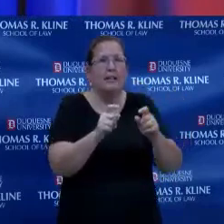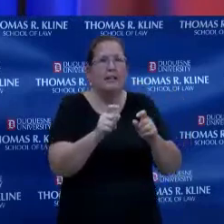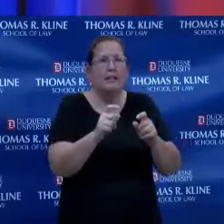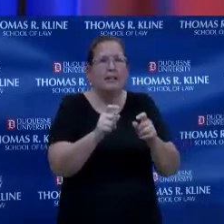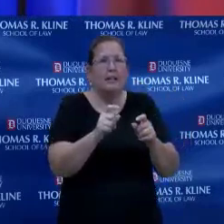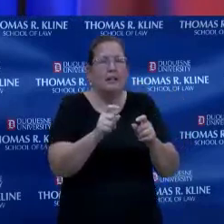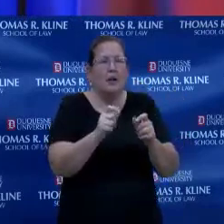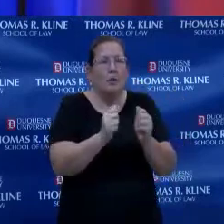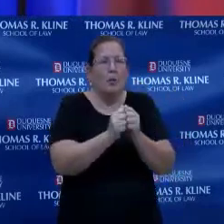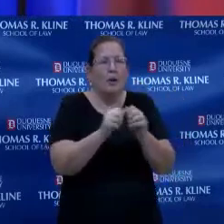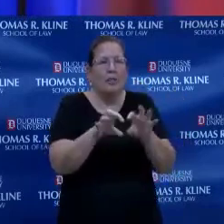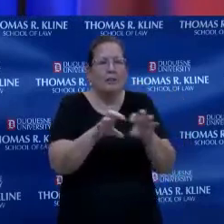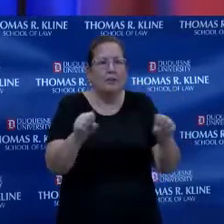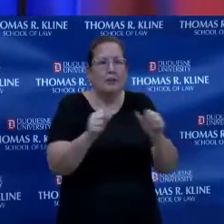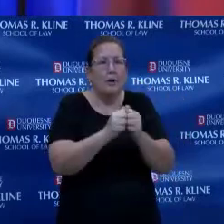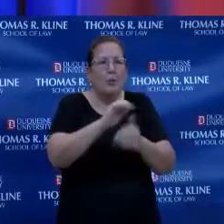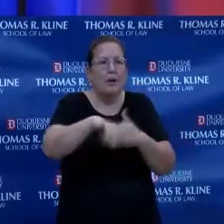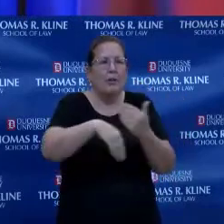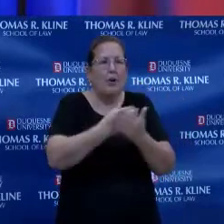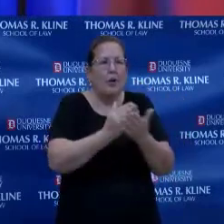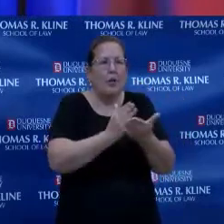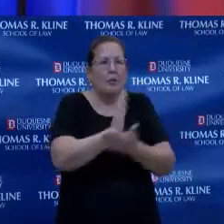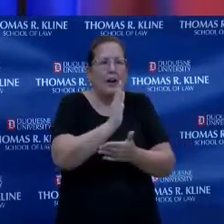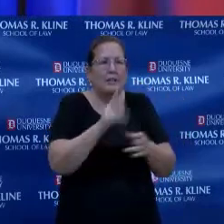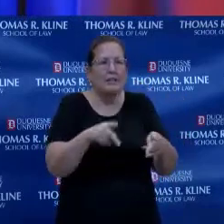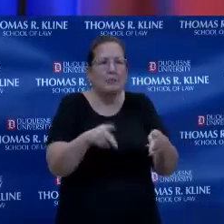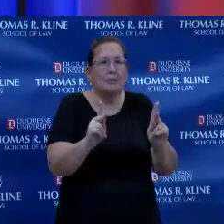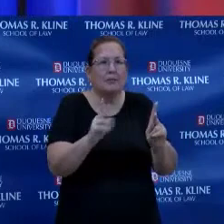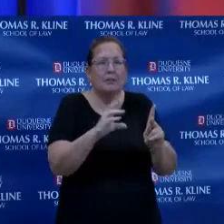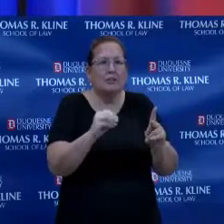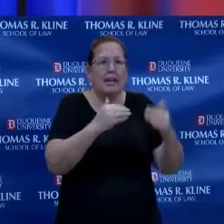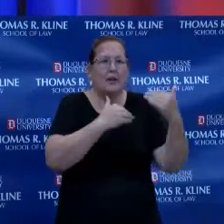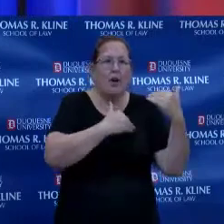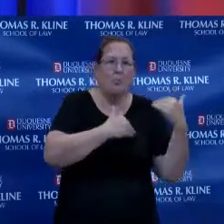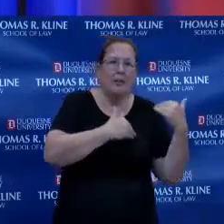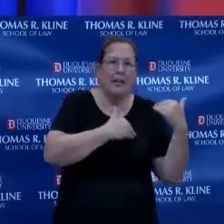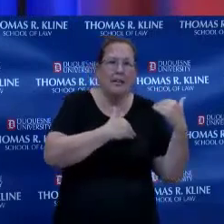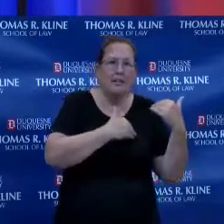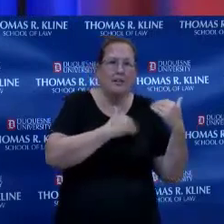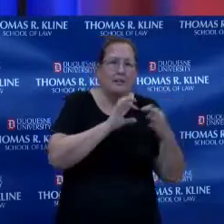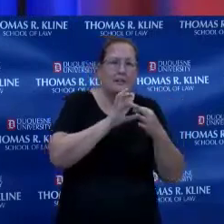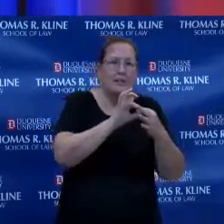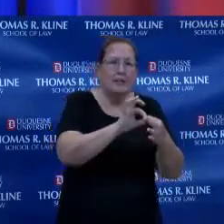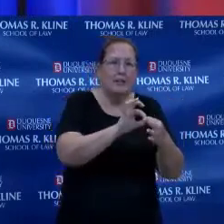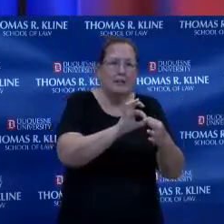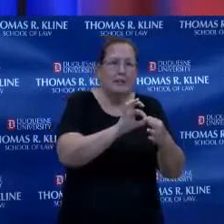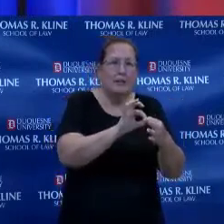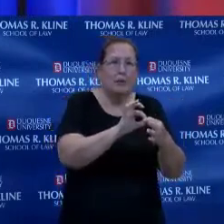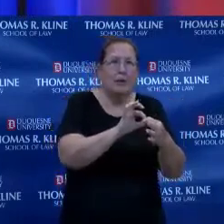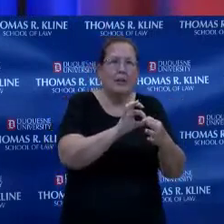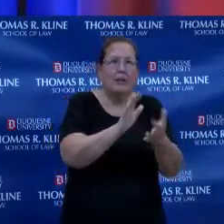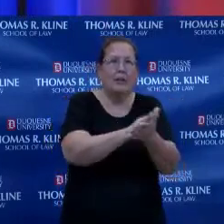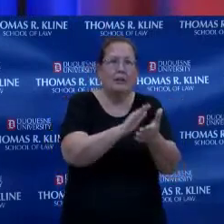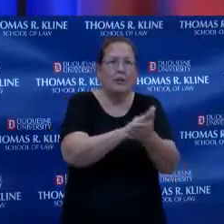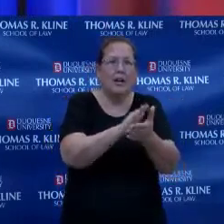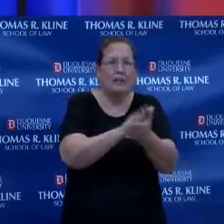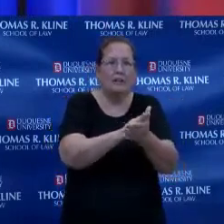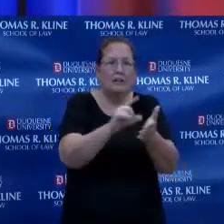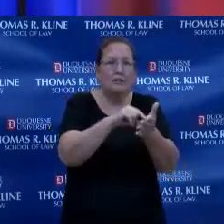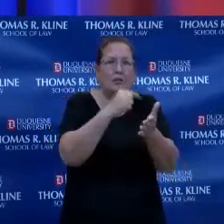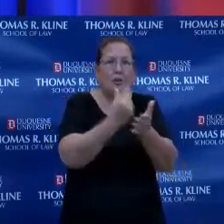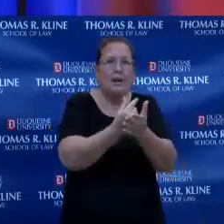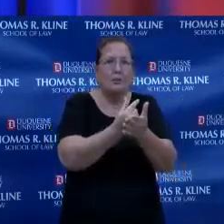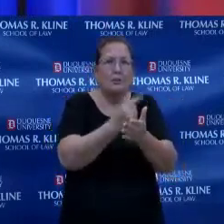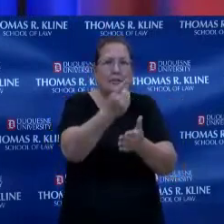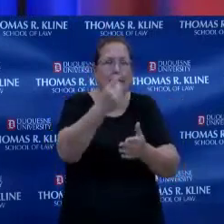earned with all of the rights, privileges, and obligations pertaining thereto. Congratulations, graduates.